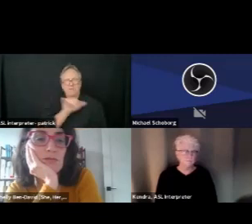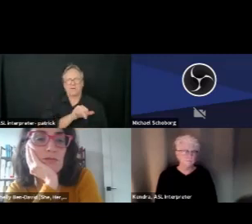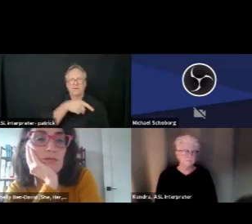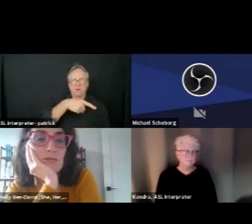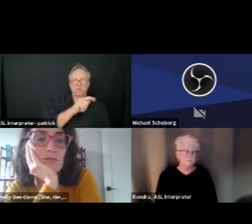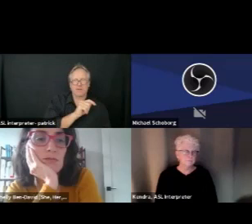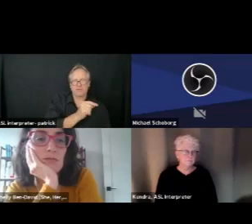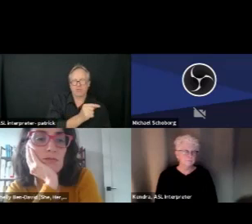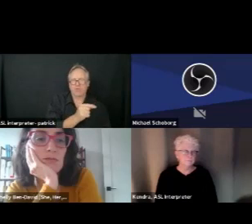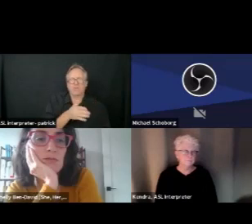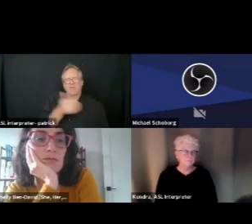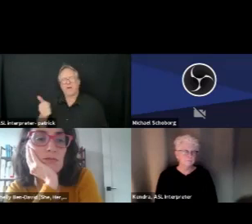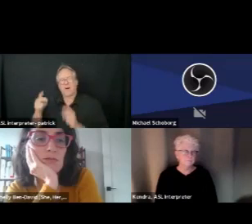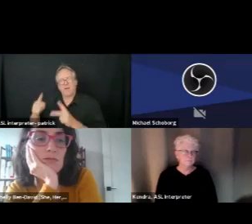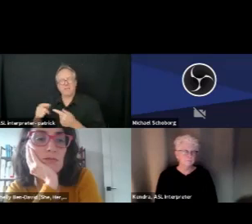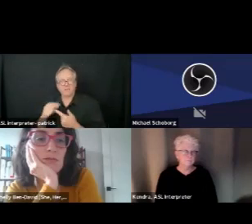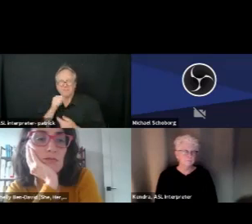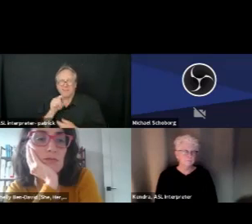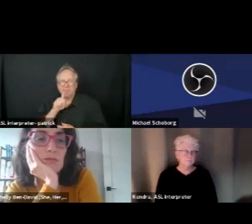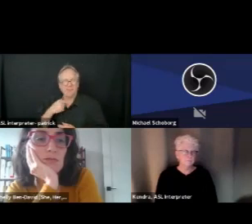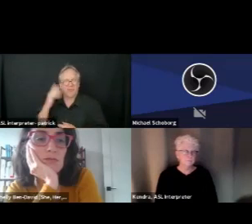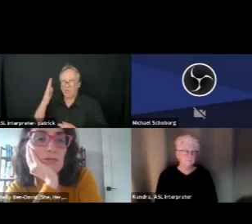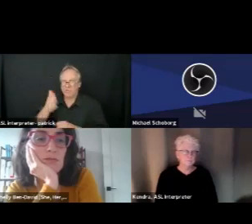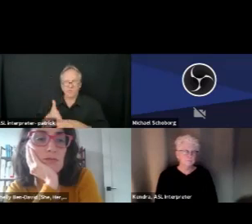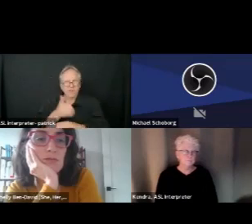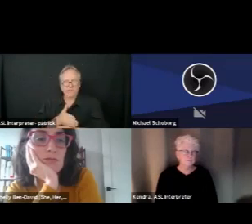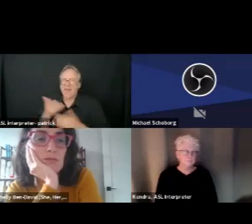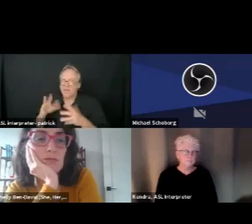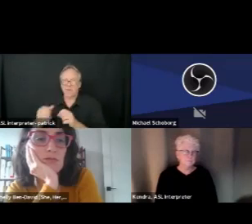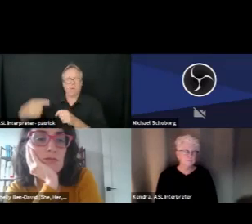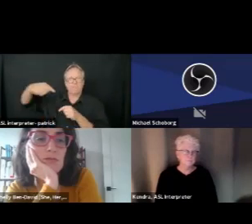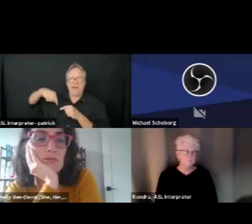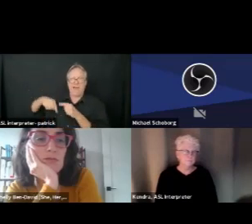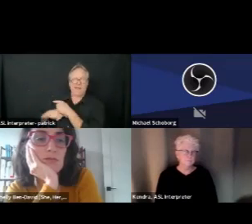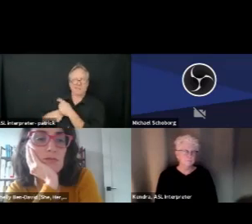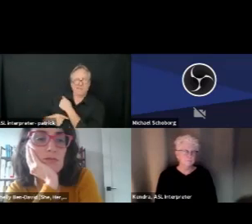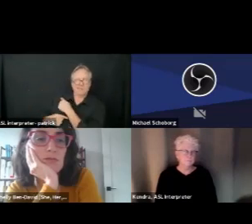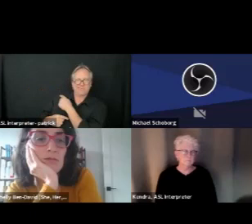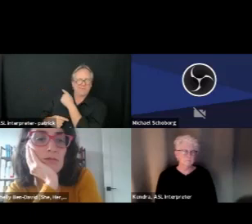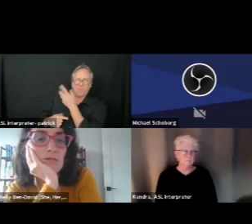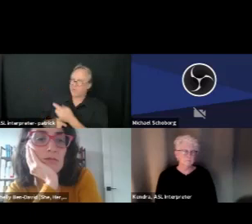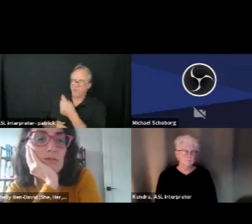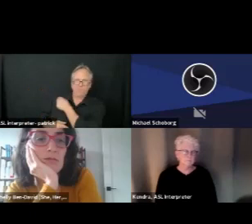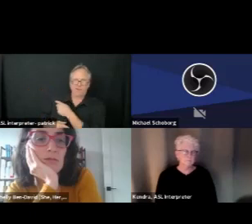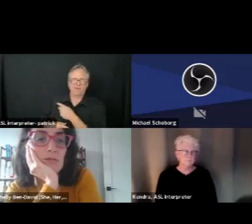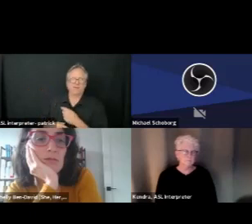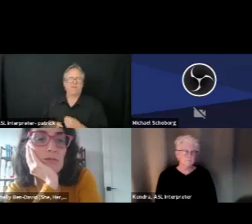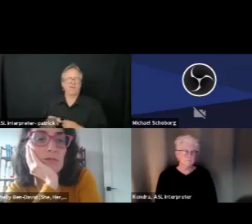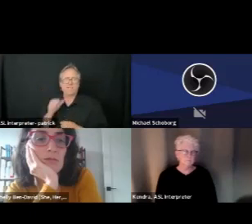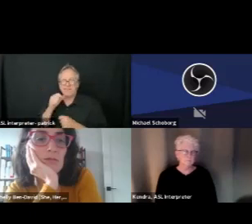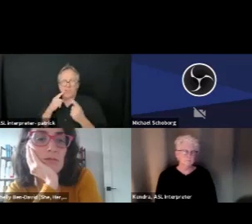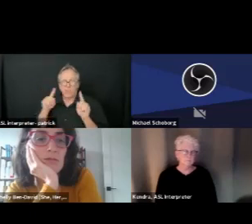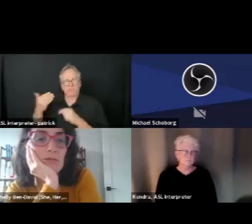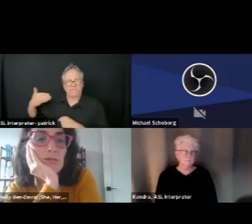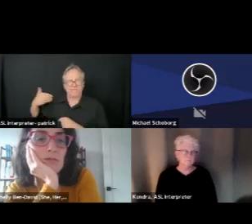then another person said, yeah, I'm not really going to recover and I don't really want to go back to where I was before at all. Because like it didn't work out for